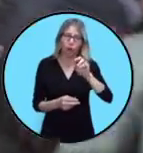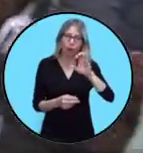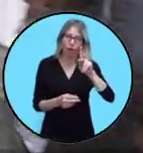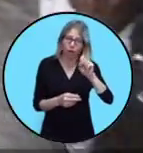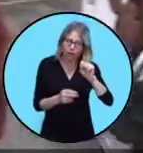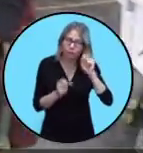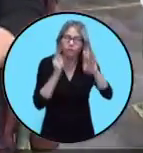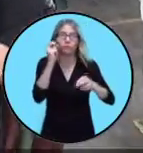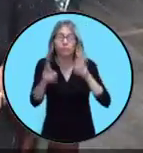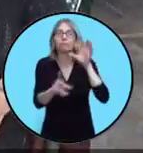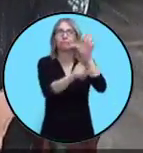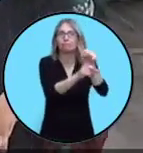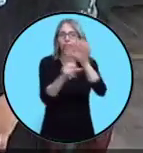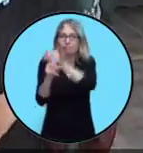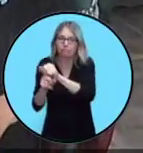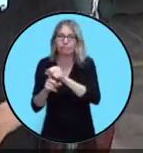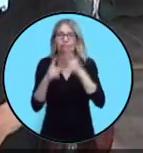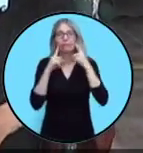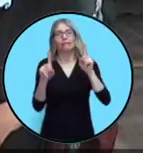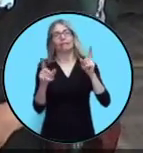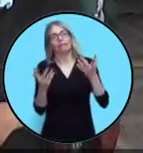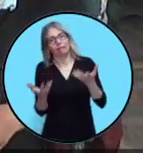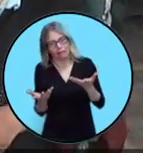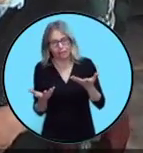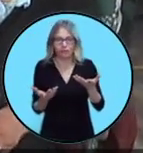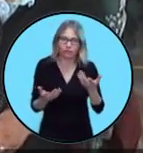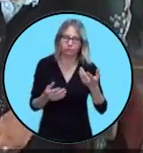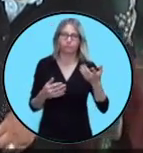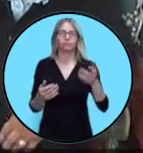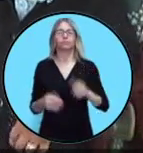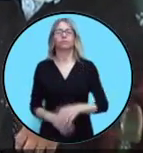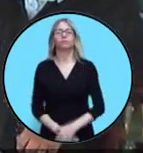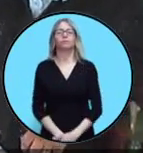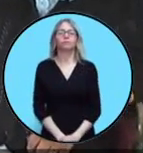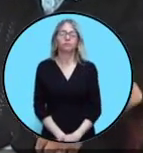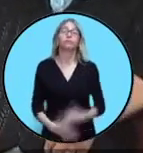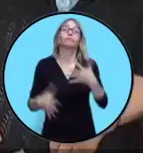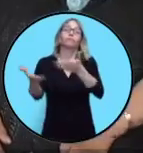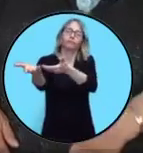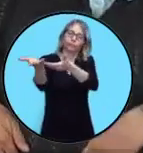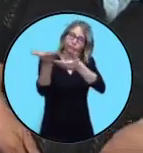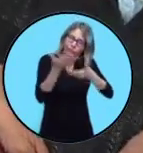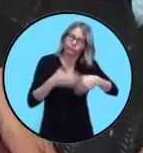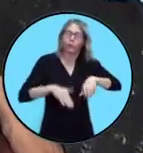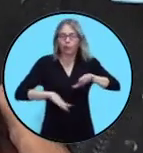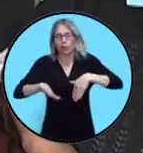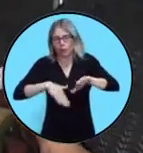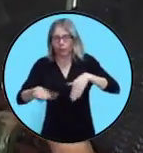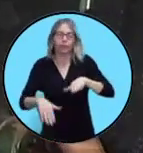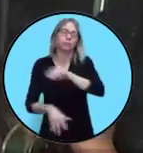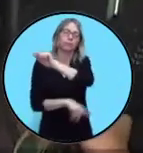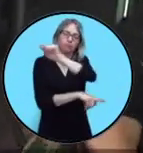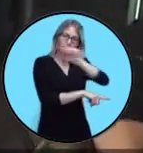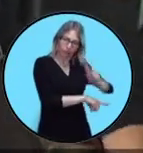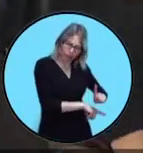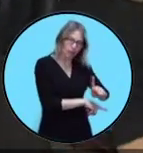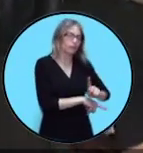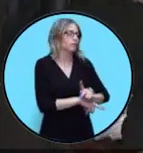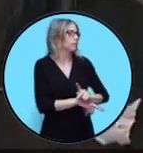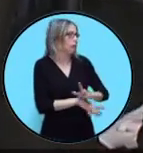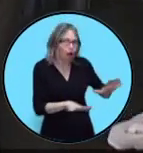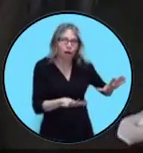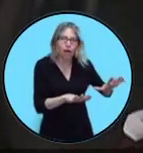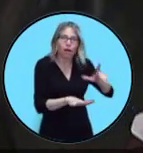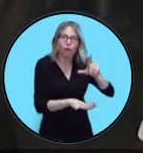they finally caught one. Yeah. And they started walking back to their place, and when they went home,